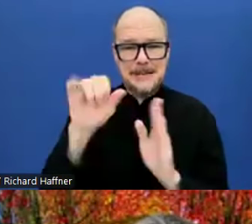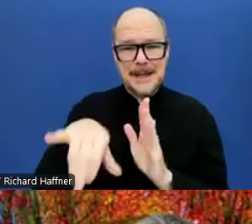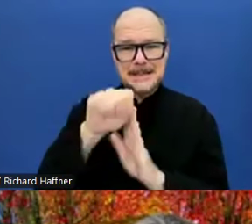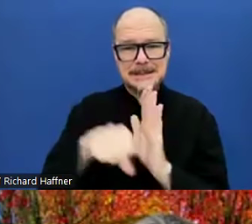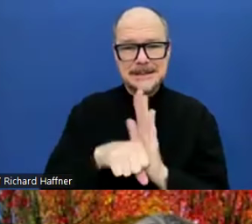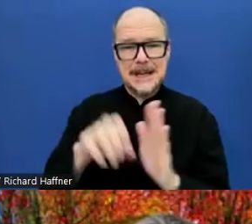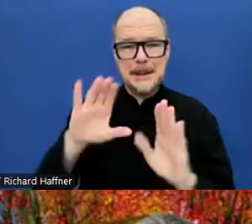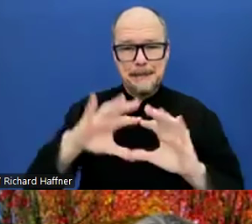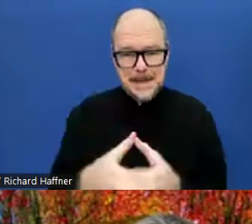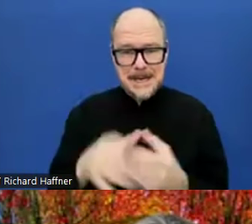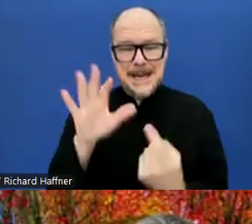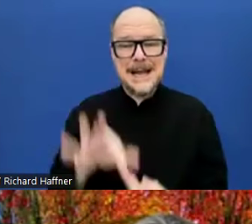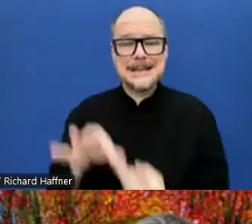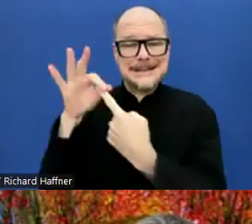otherwise provided in this article.